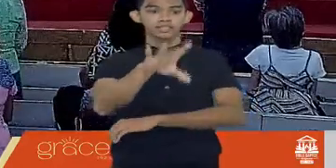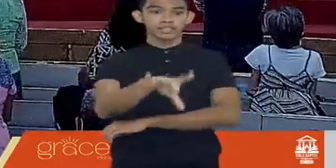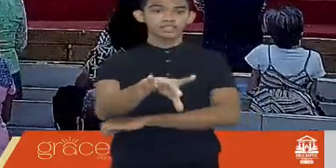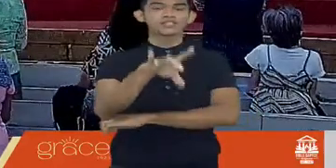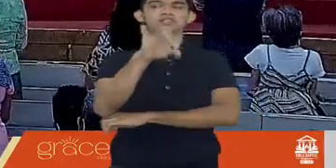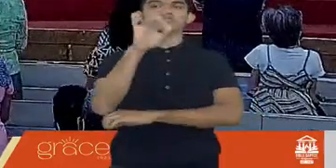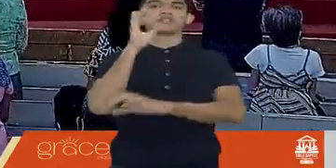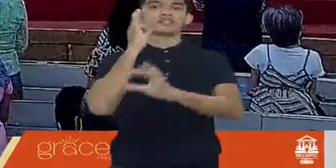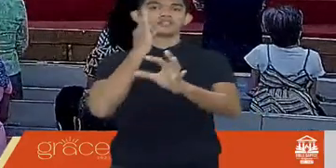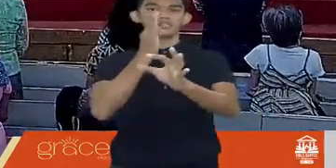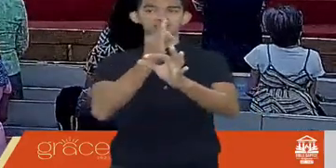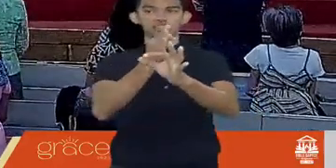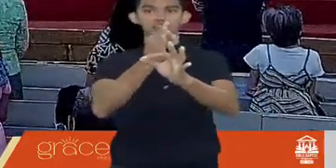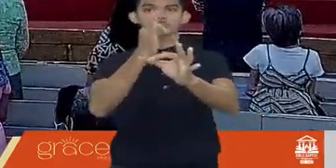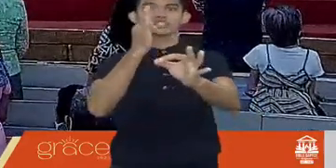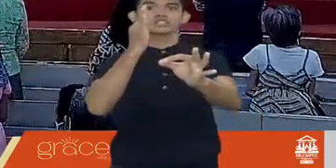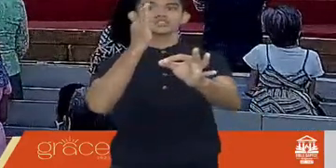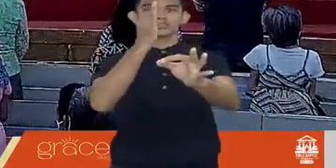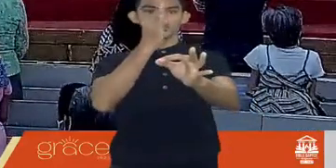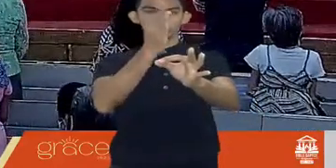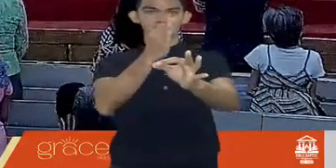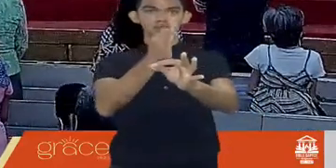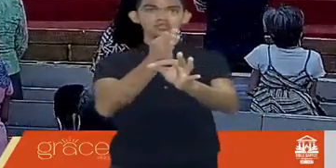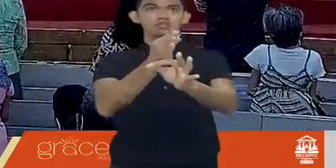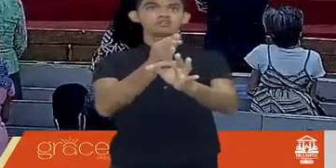us find us